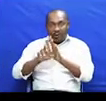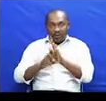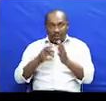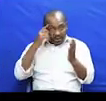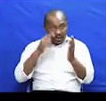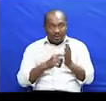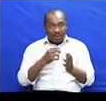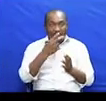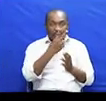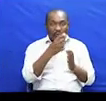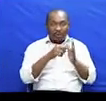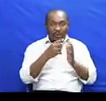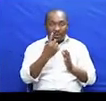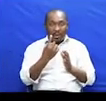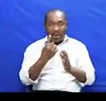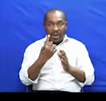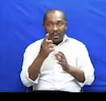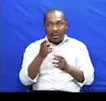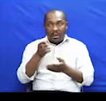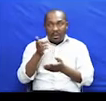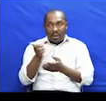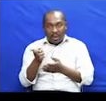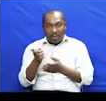2.12 gram over